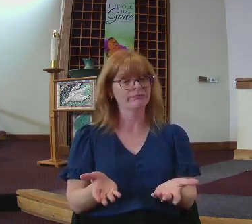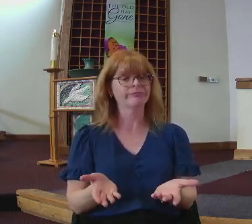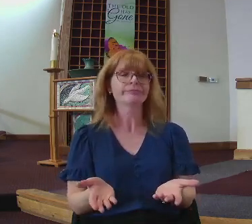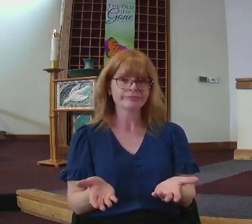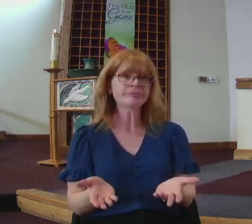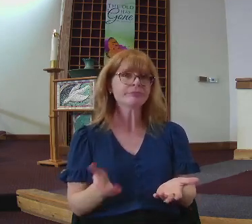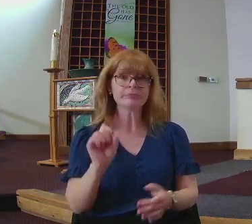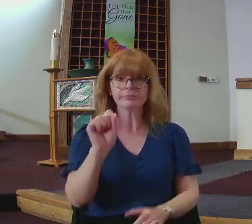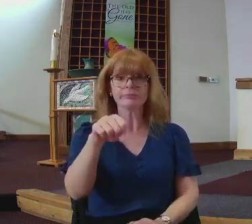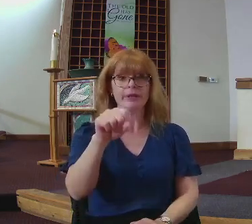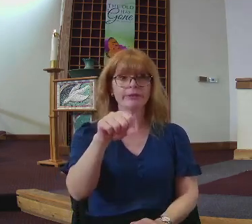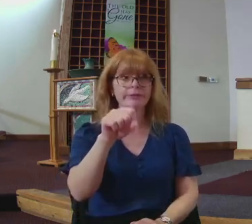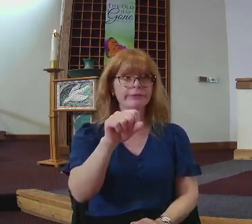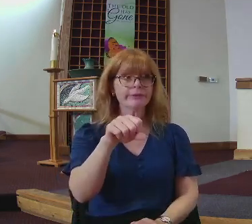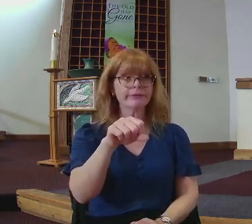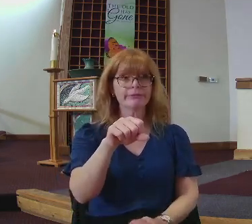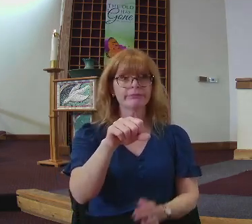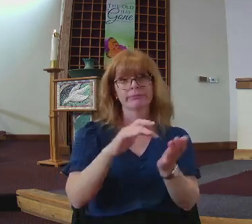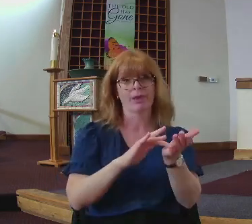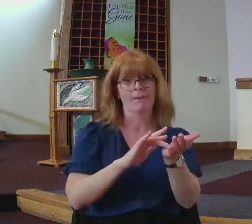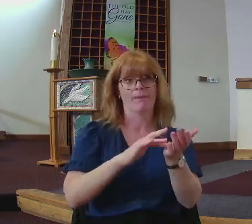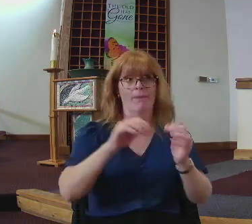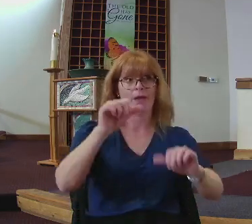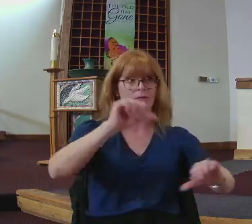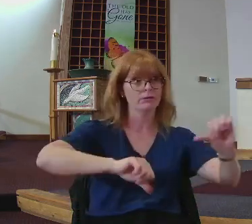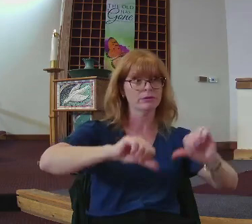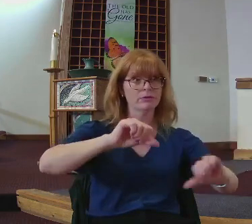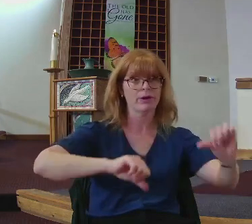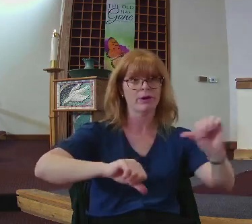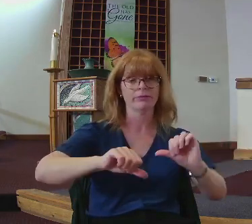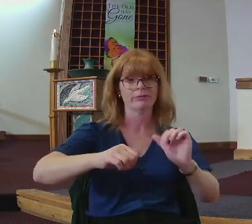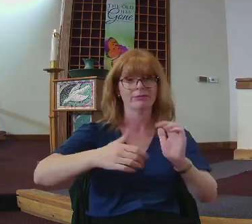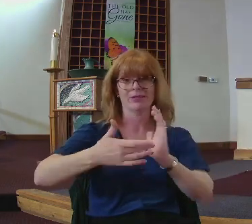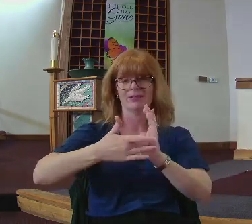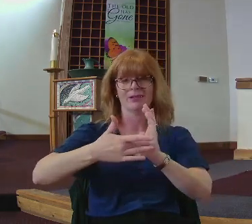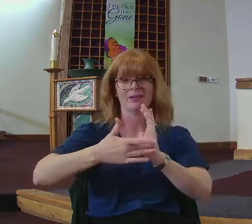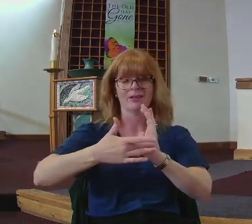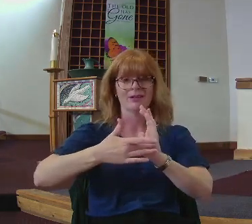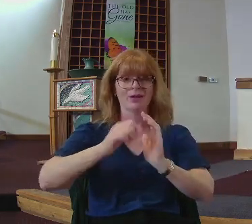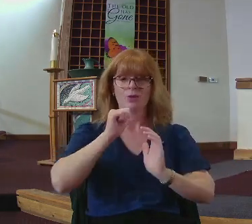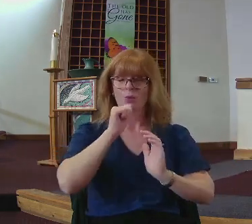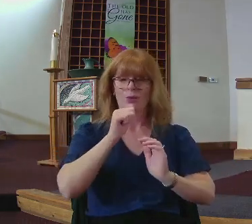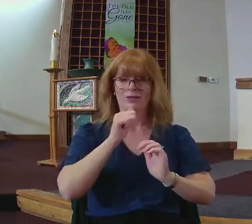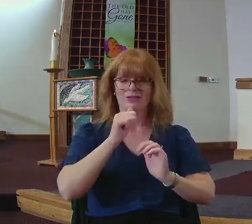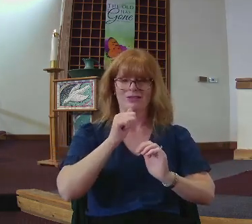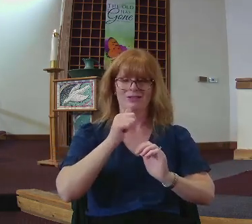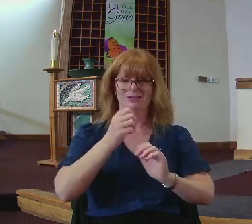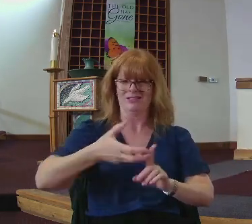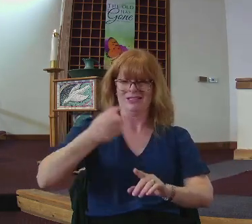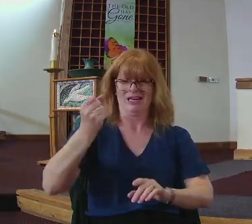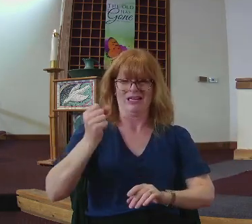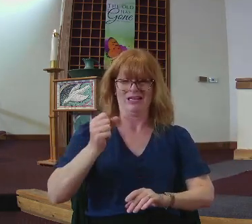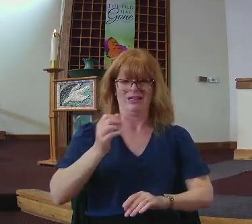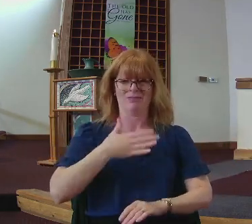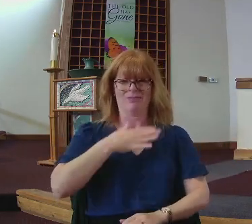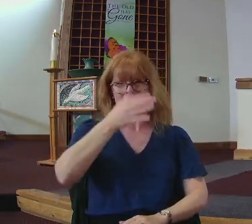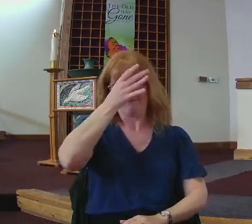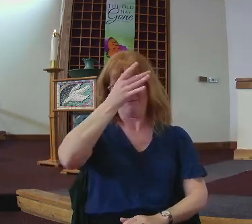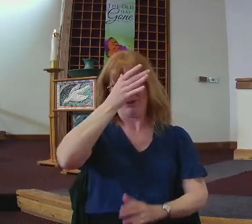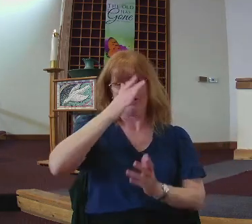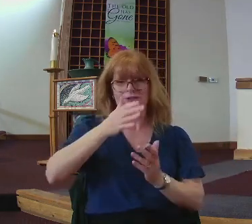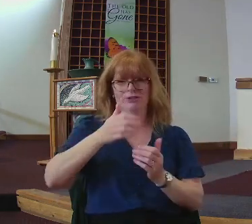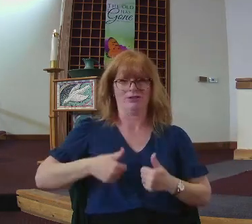Yes. Medical science and technology was not being used to take his life. It was